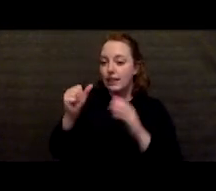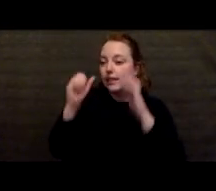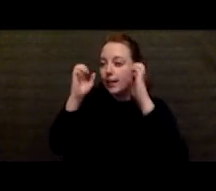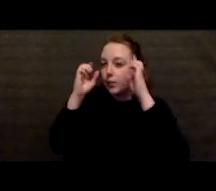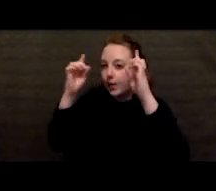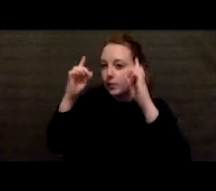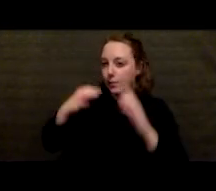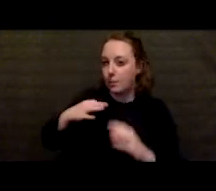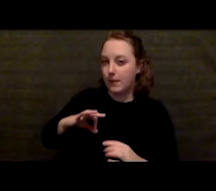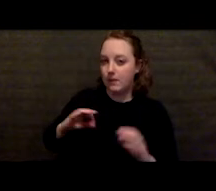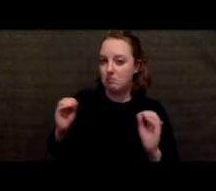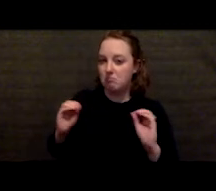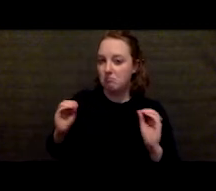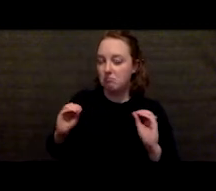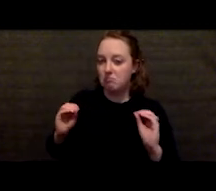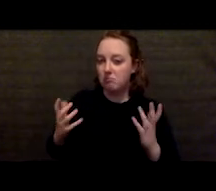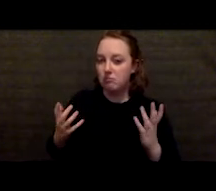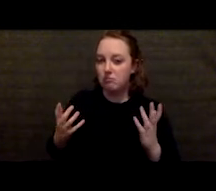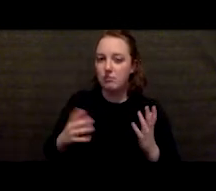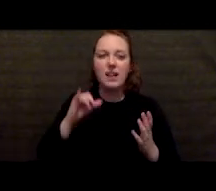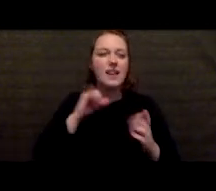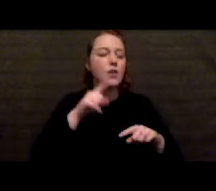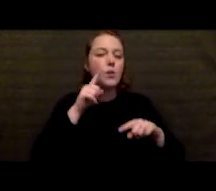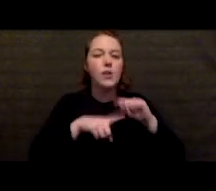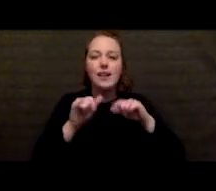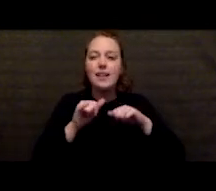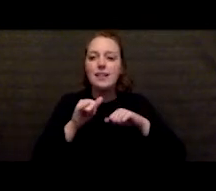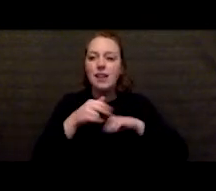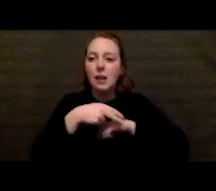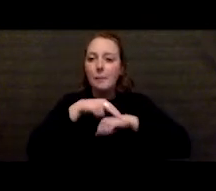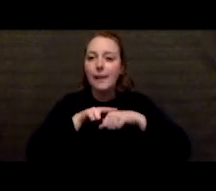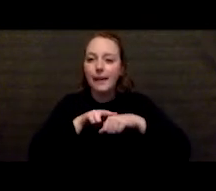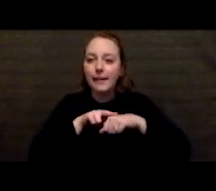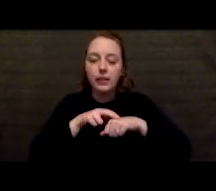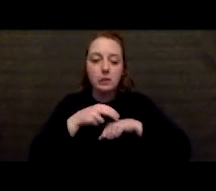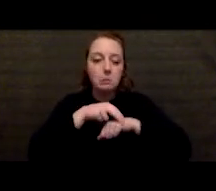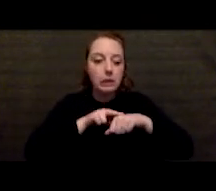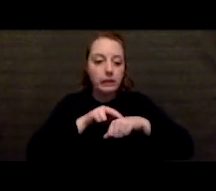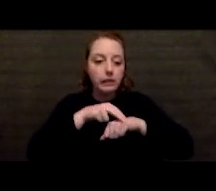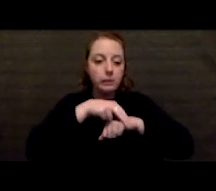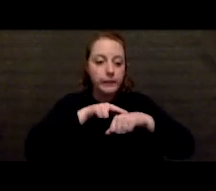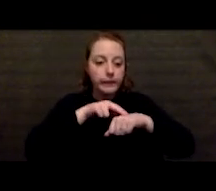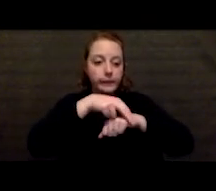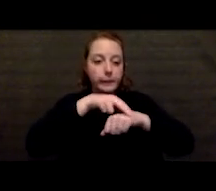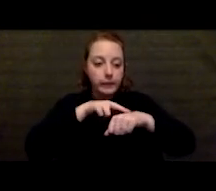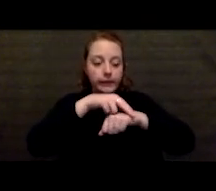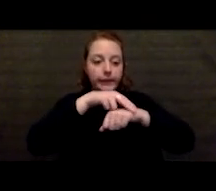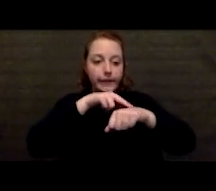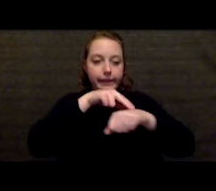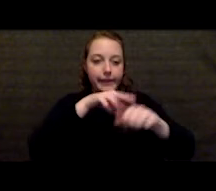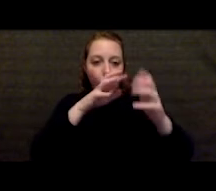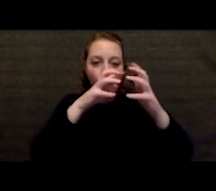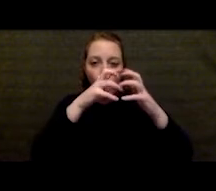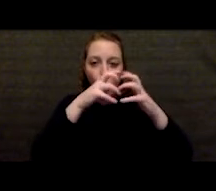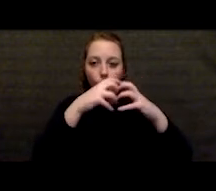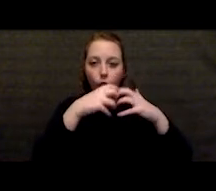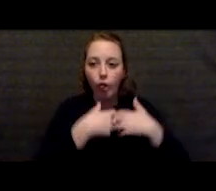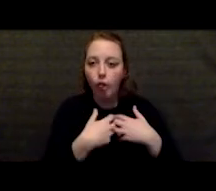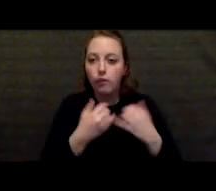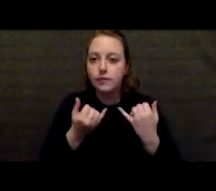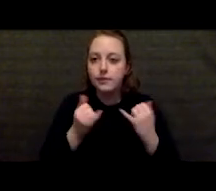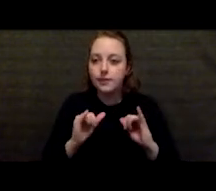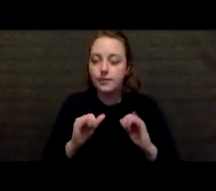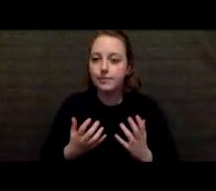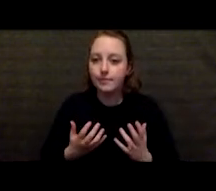No. We can't keep band-aiding it, and we'll just end up having to continue doing that. And we'll be going